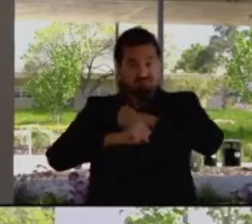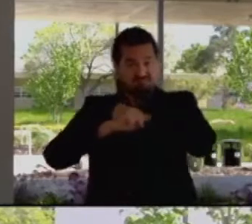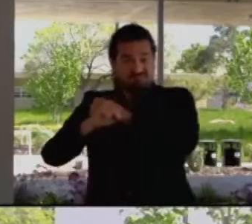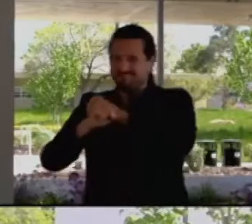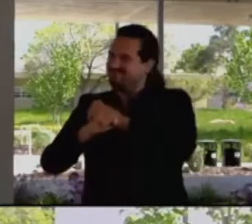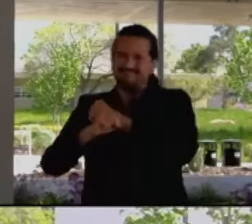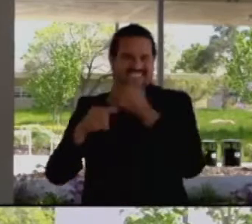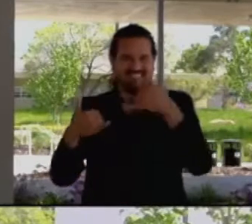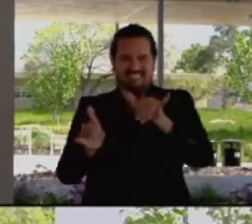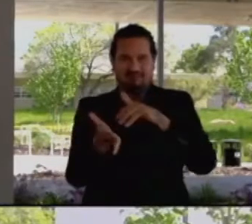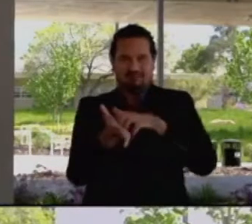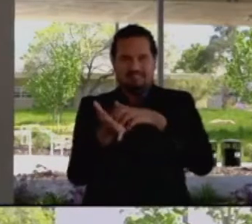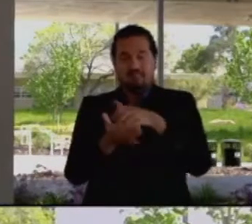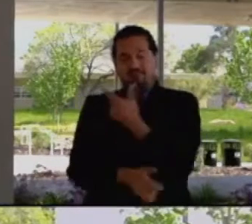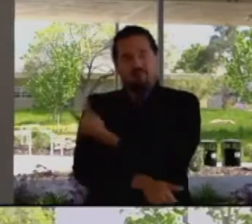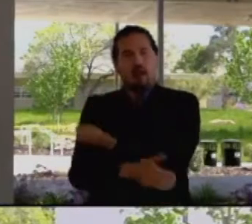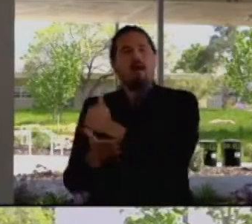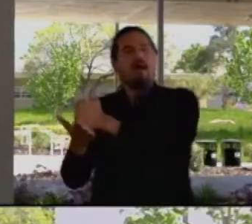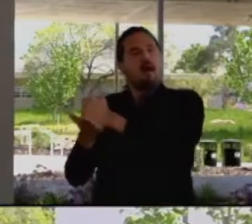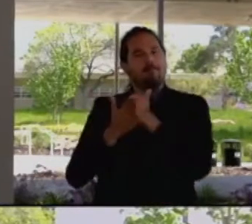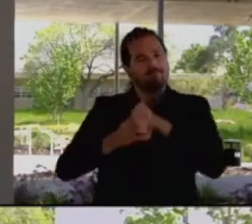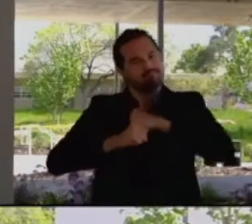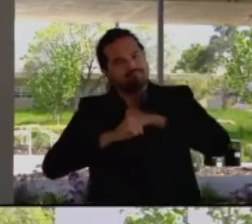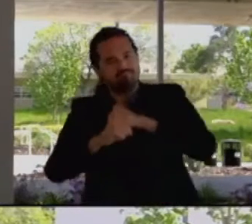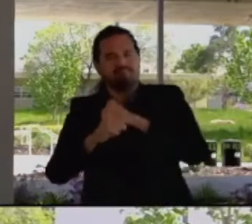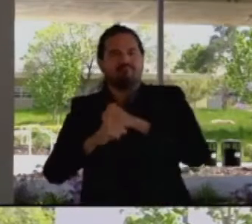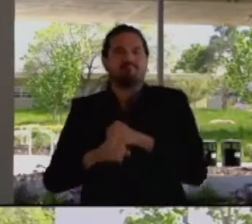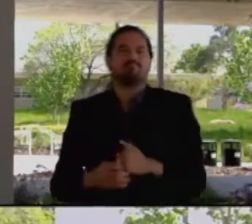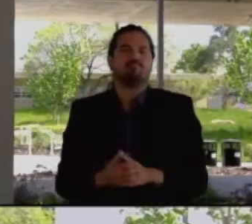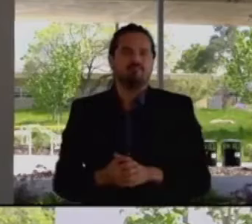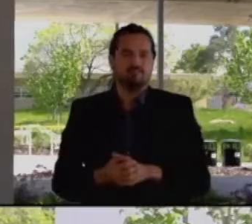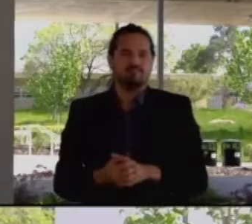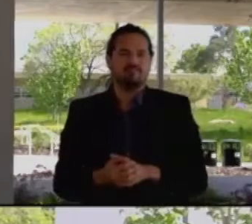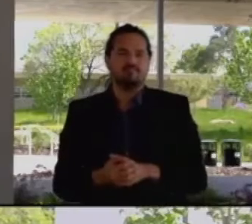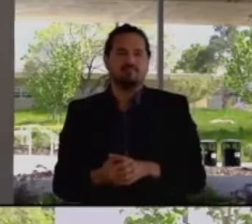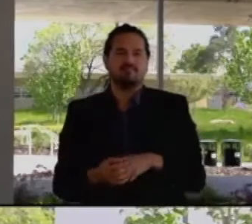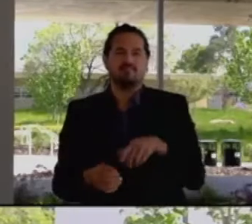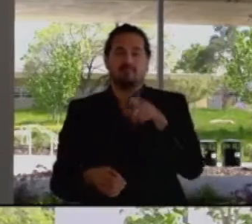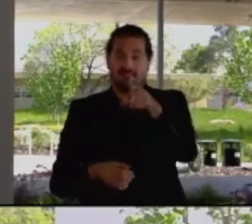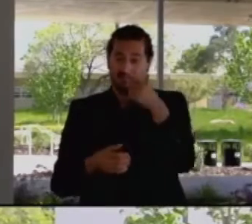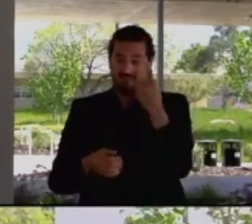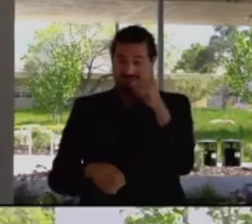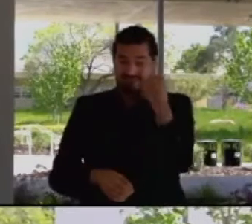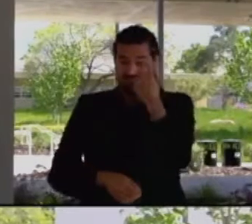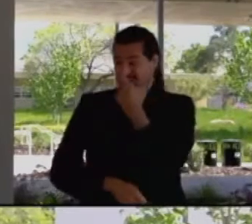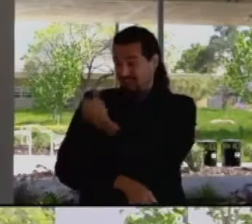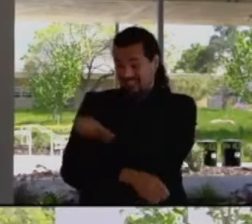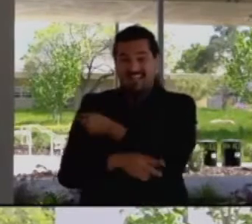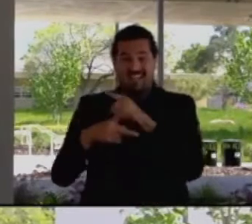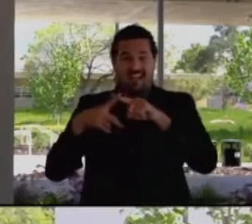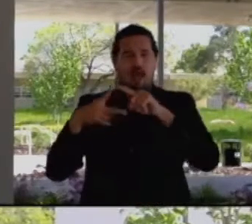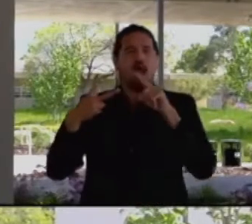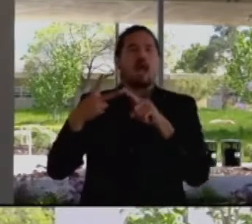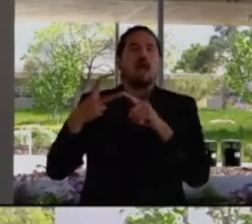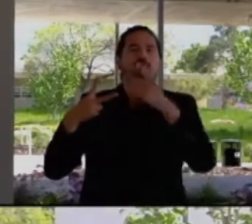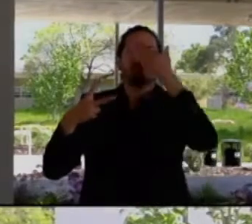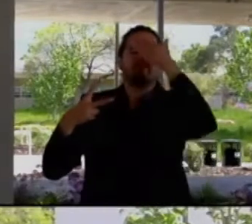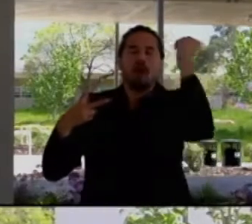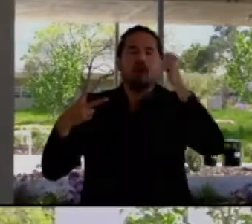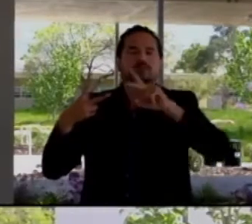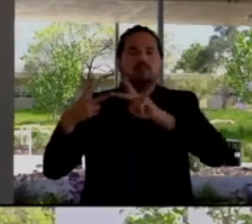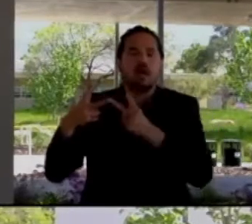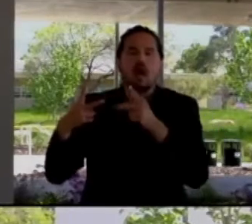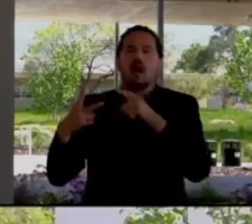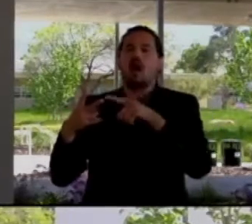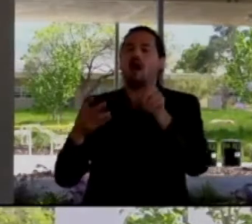that 3 to 4 week window, it's still okay to get your second dose. Today, I call on all of you to get